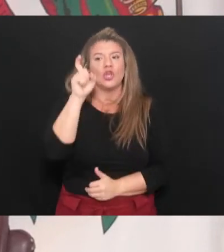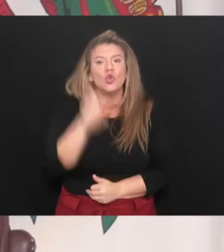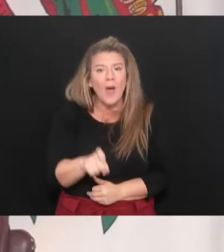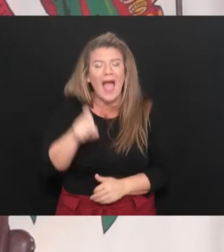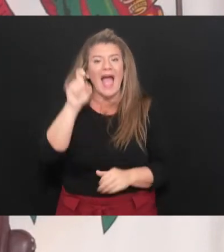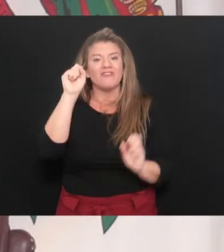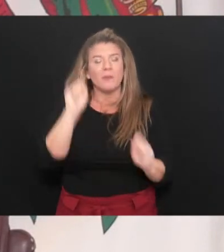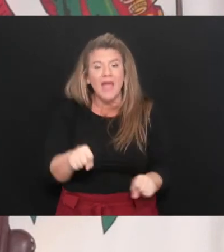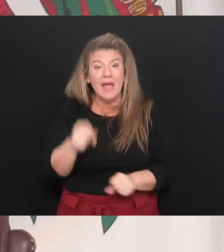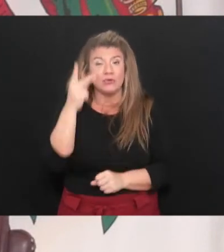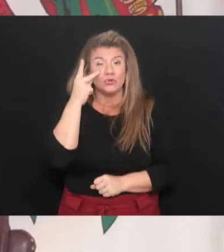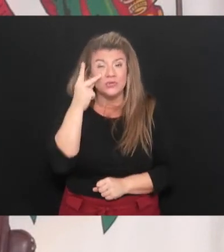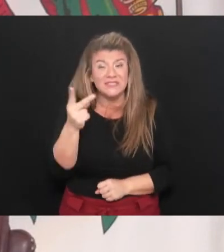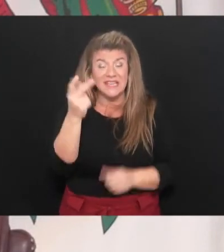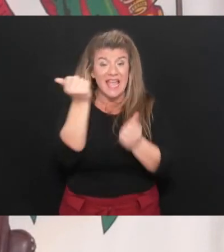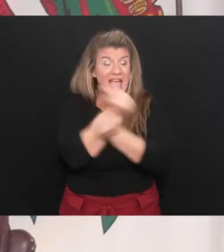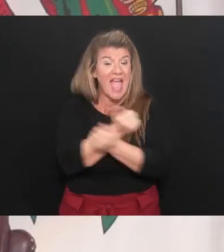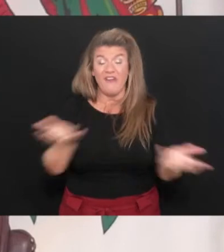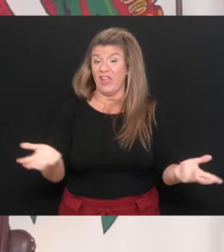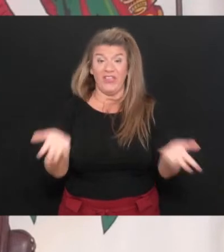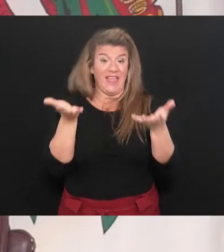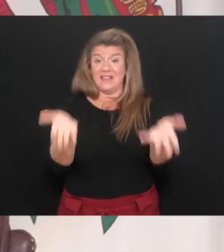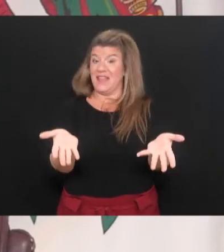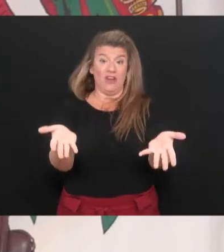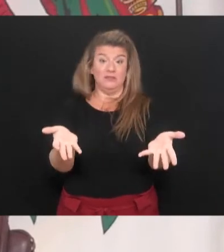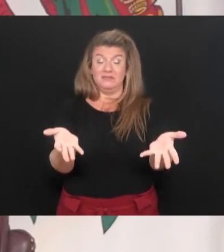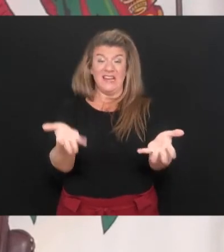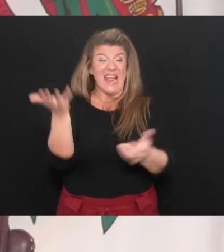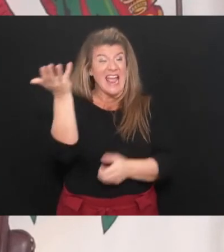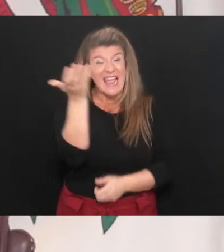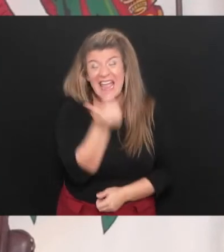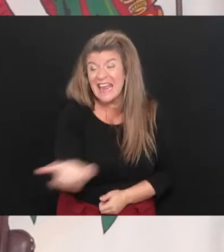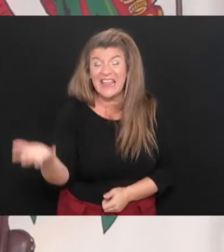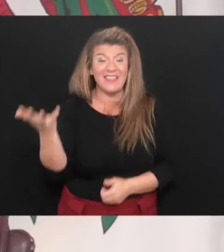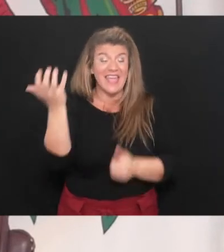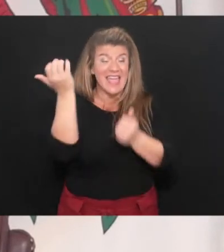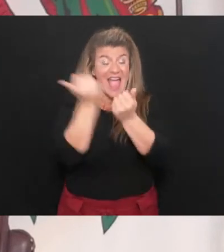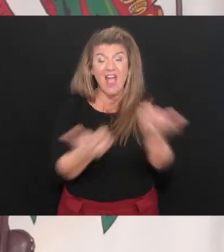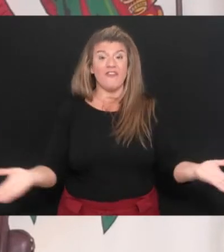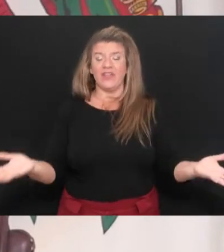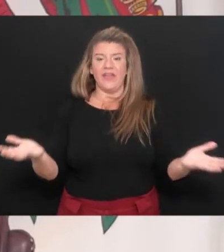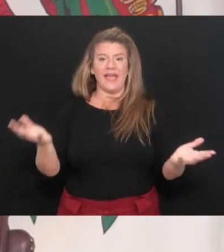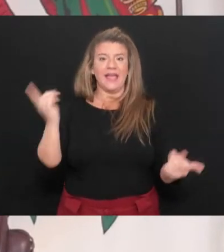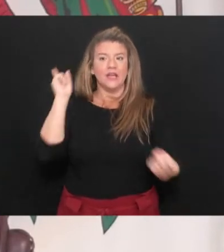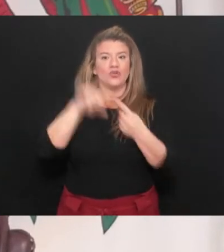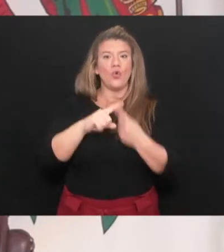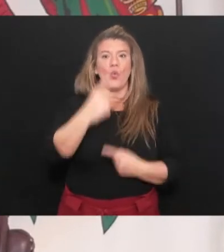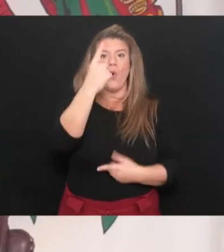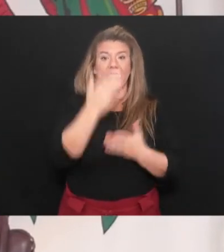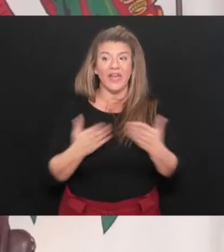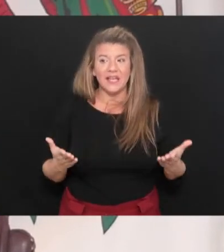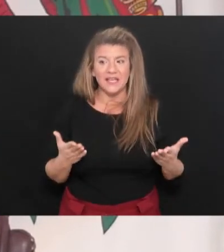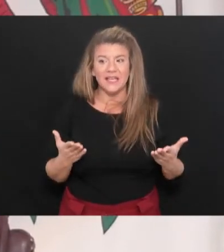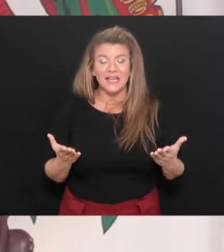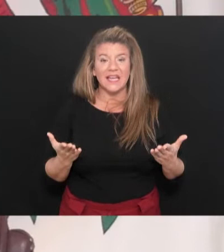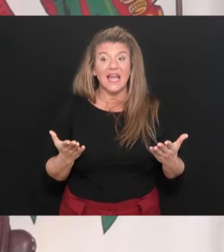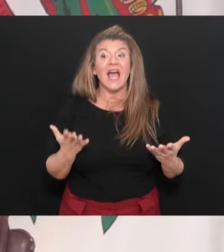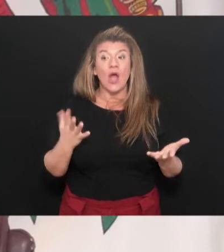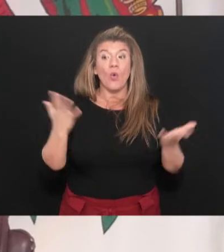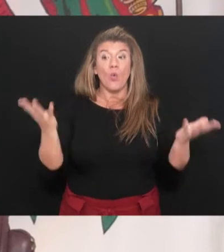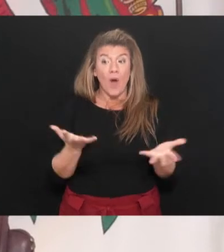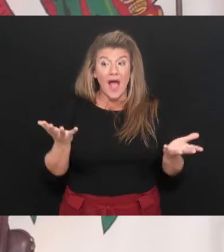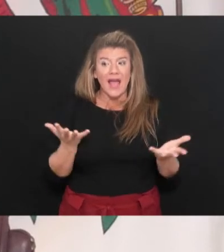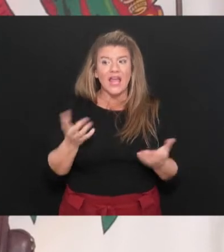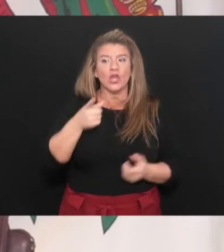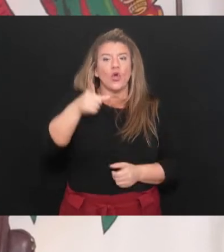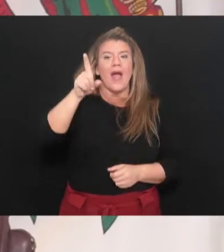see everything is right in front of you, that everything points towards one thing, and that is you have to get